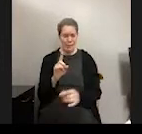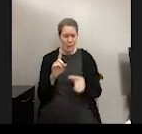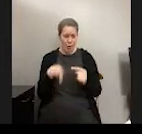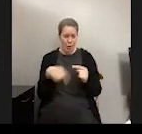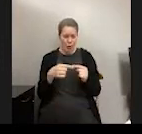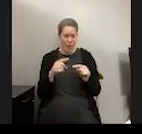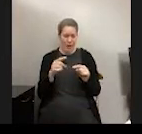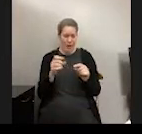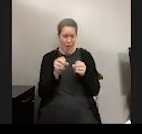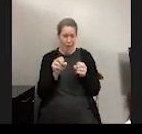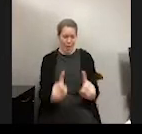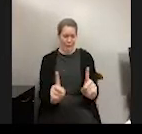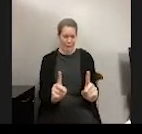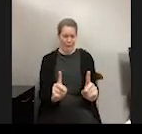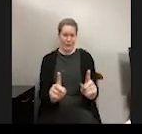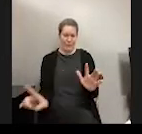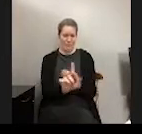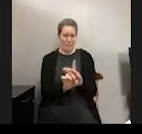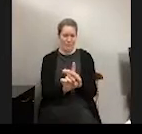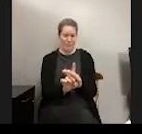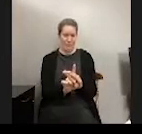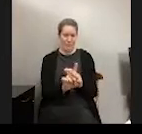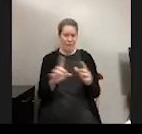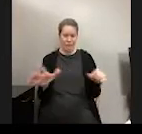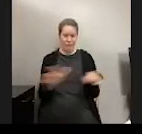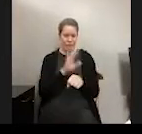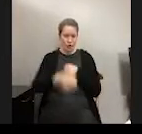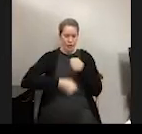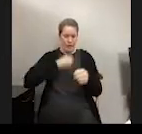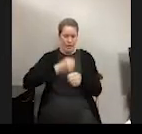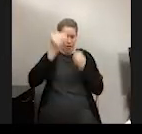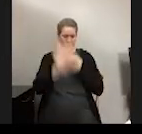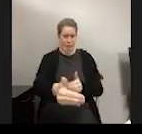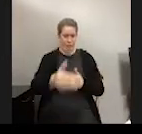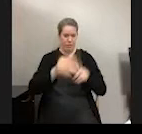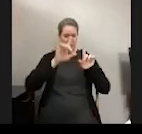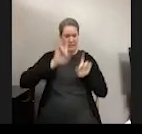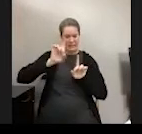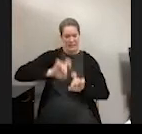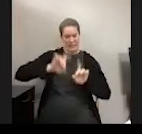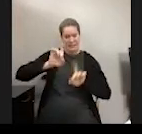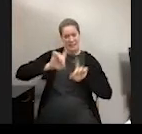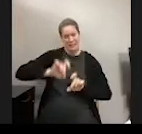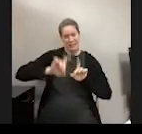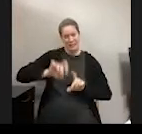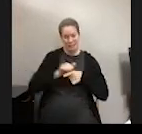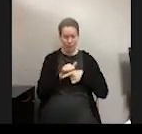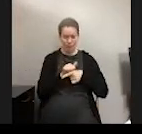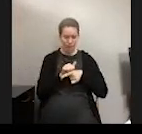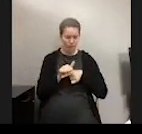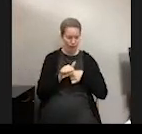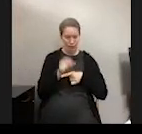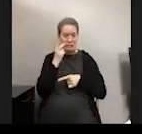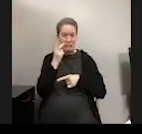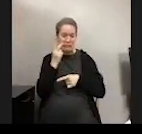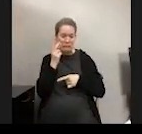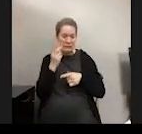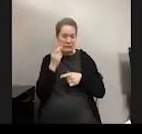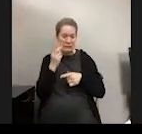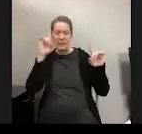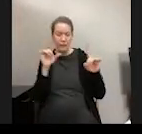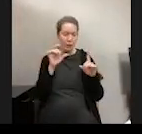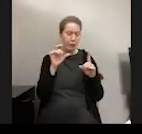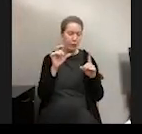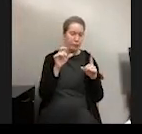trying stuff out? And then when the year is done, then we go, this worked, this doesn't work. Yeah. Let's do what worked and let's do that more. And then we roll that